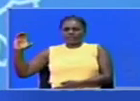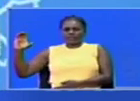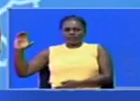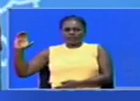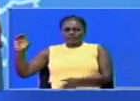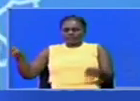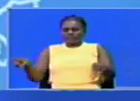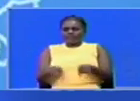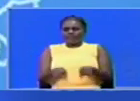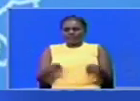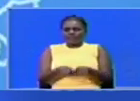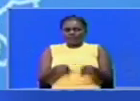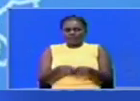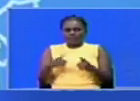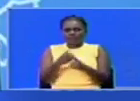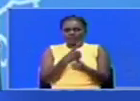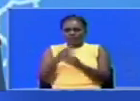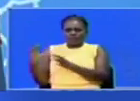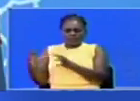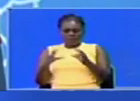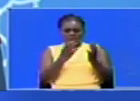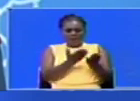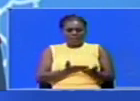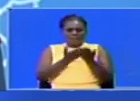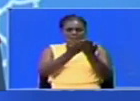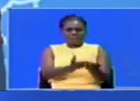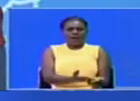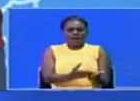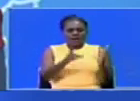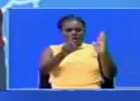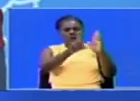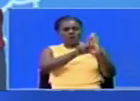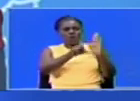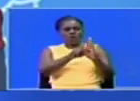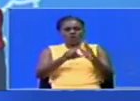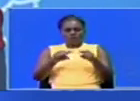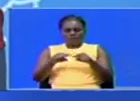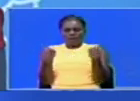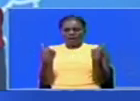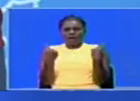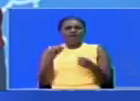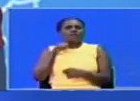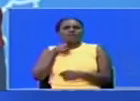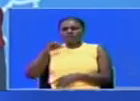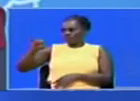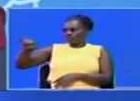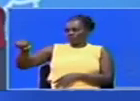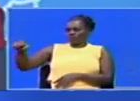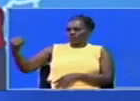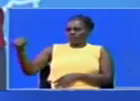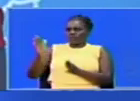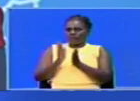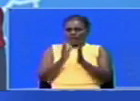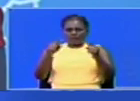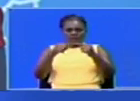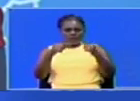And still on the same, so as parties prepare to submit their nomination rules, a fresh clash is looming between Jubilee Party and the